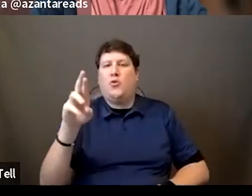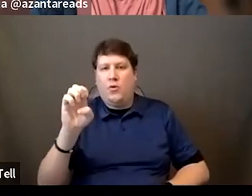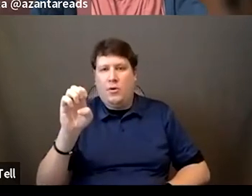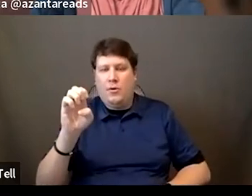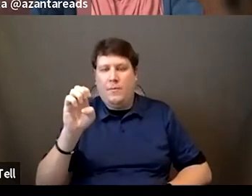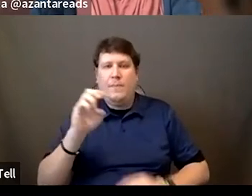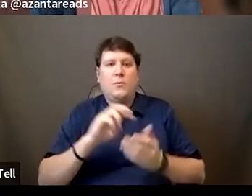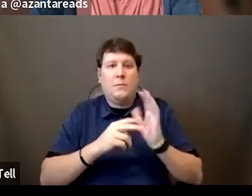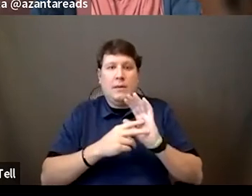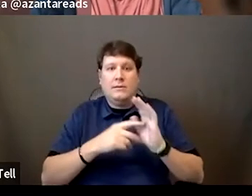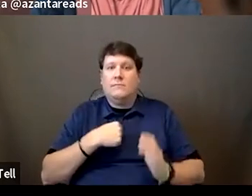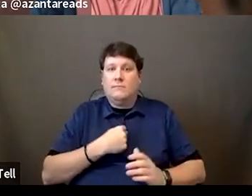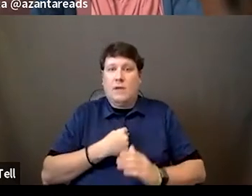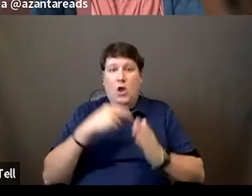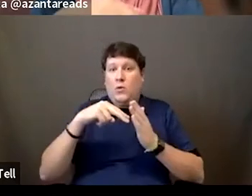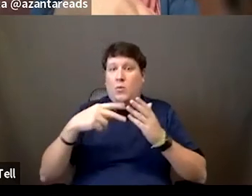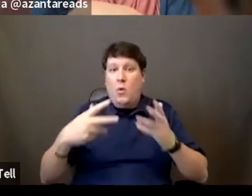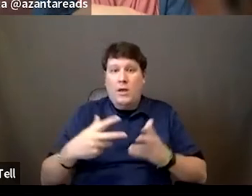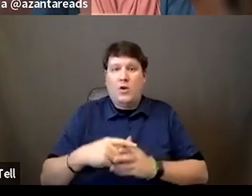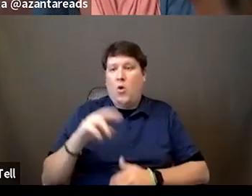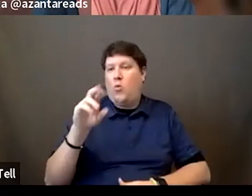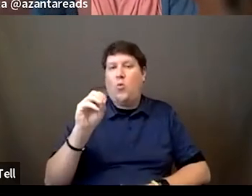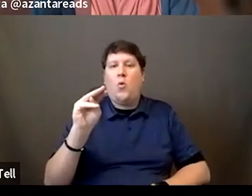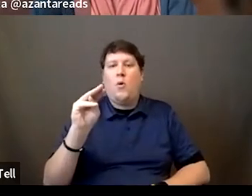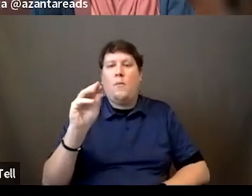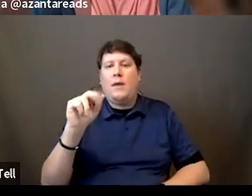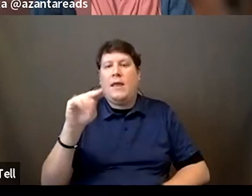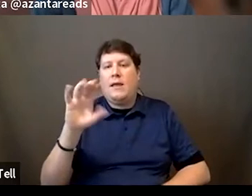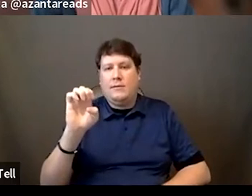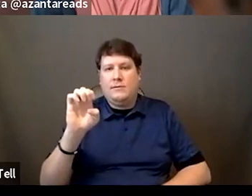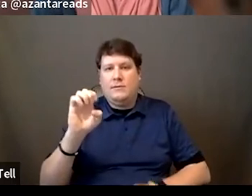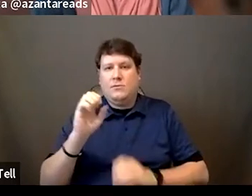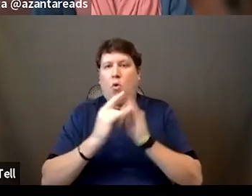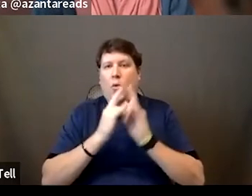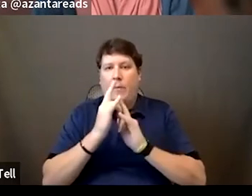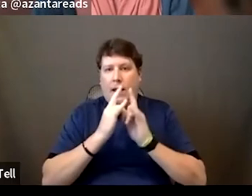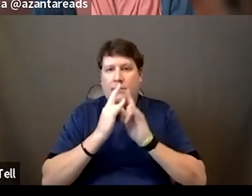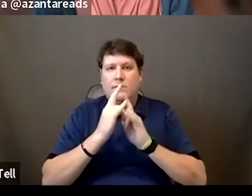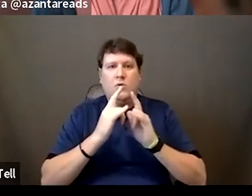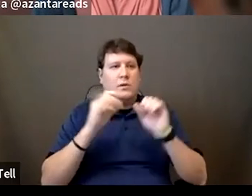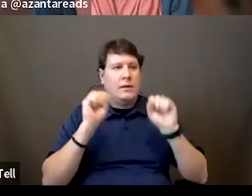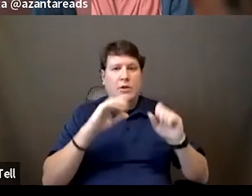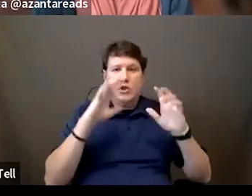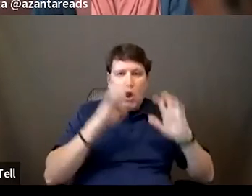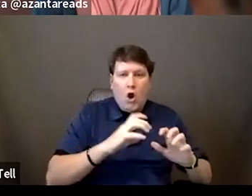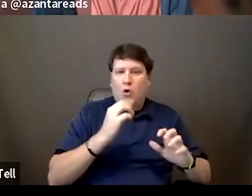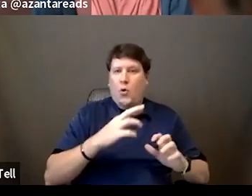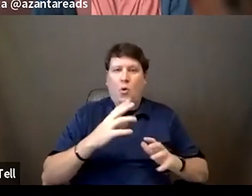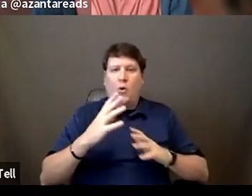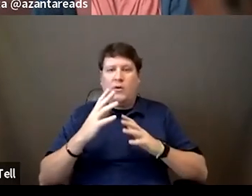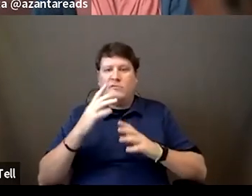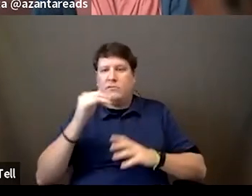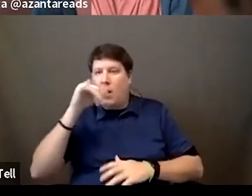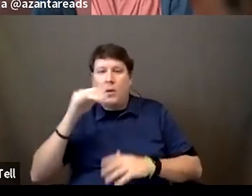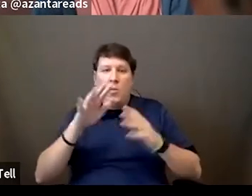read romance, dark romance or young adult romance, but for the most part, romance. And so that's what, those are the